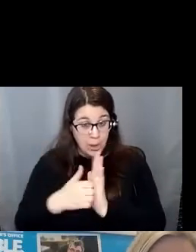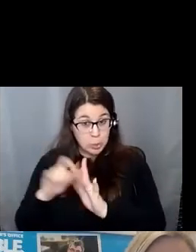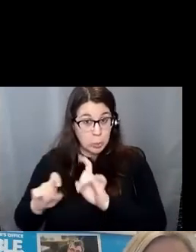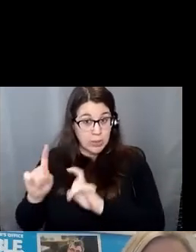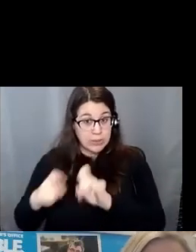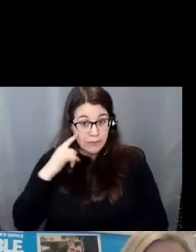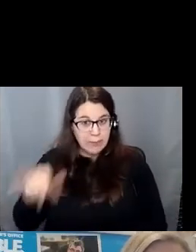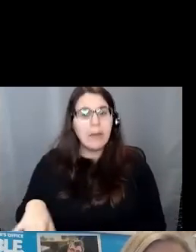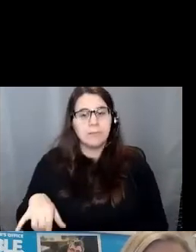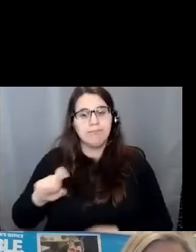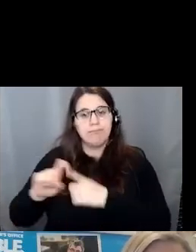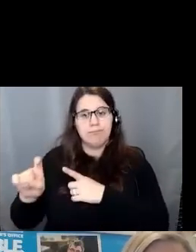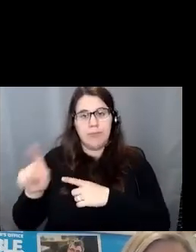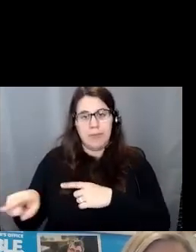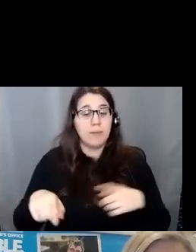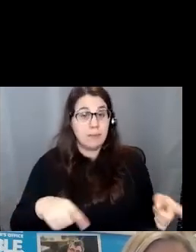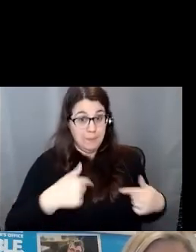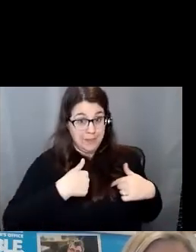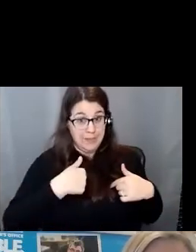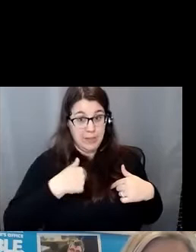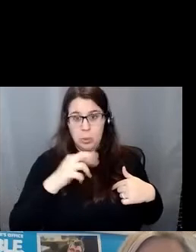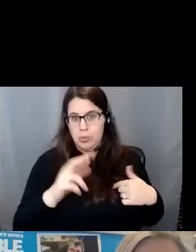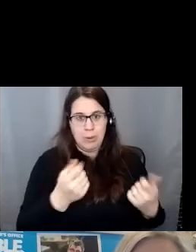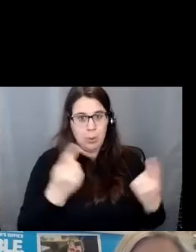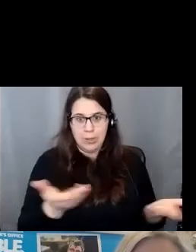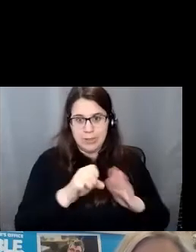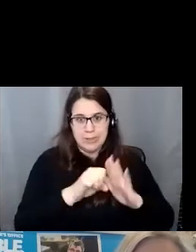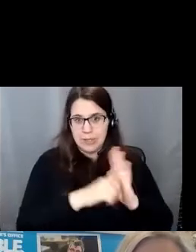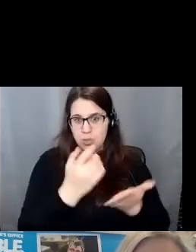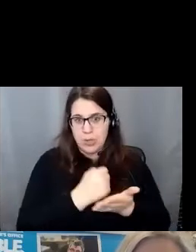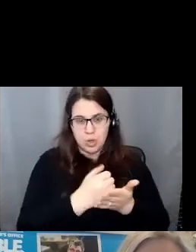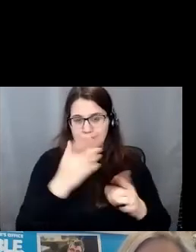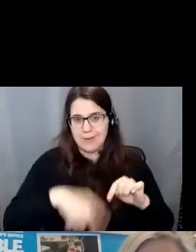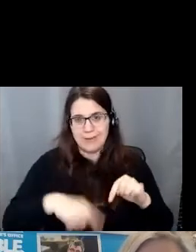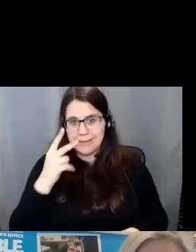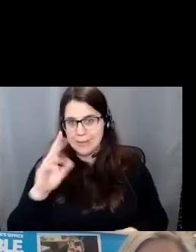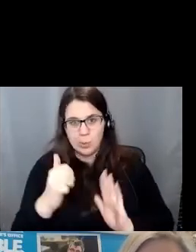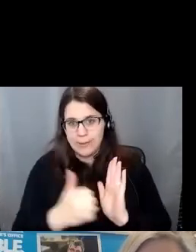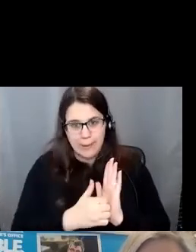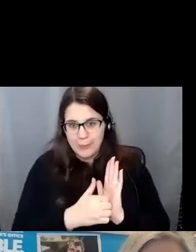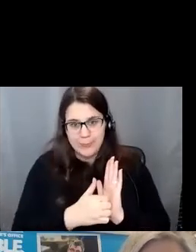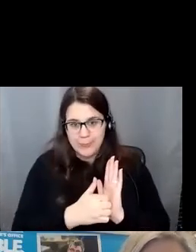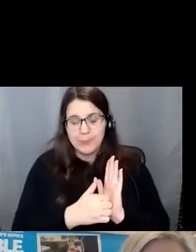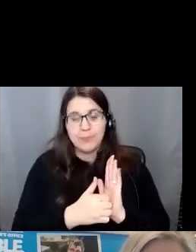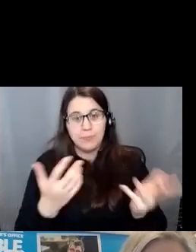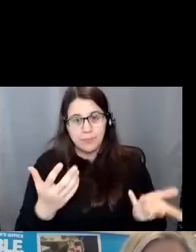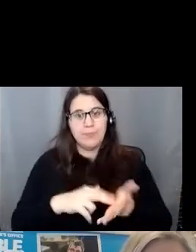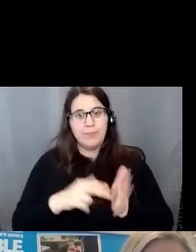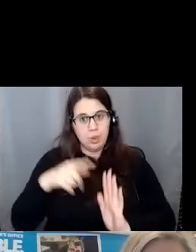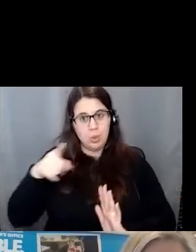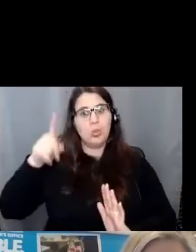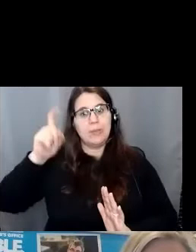questions. Myself or anyone at the State Treasurer's Office, we don't have access to the accounts. So you definitely need to